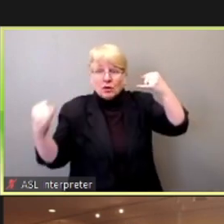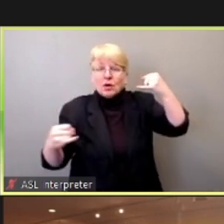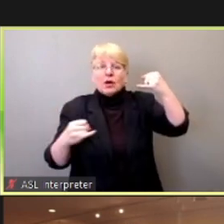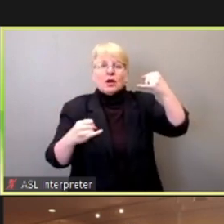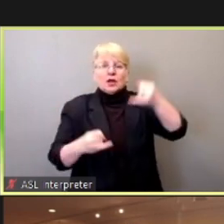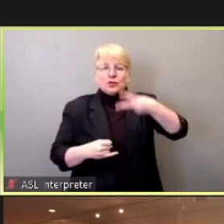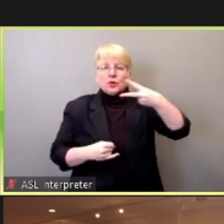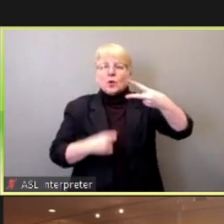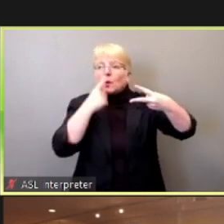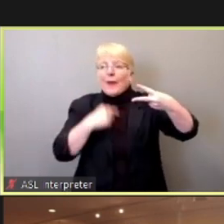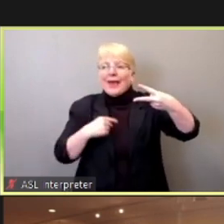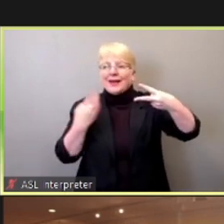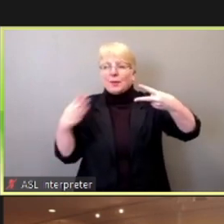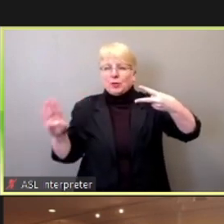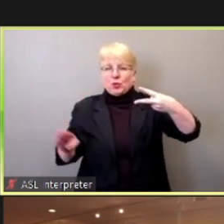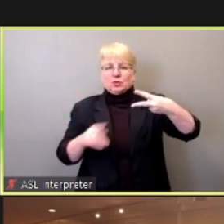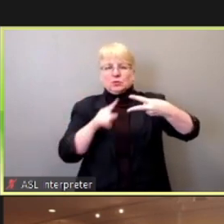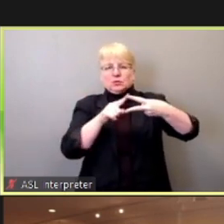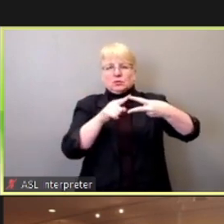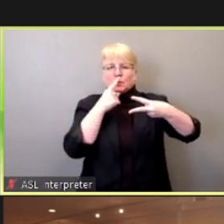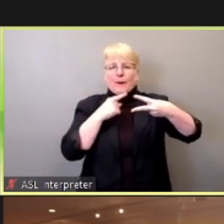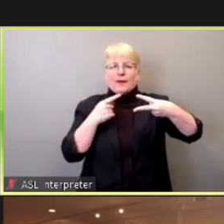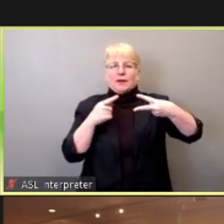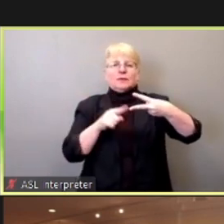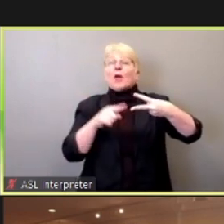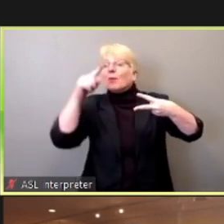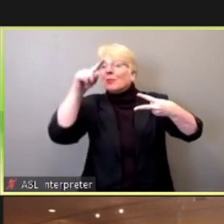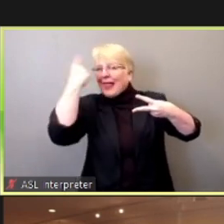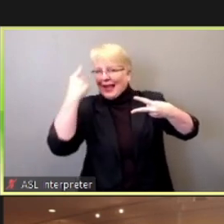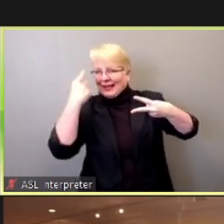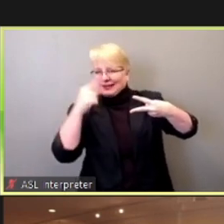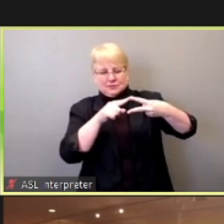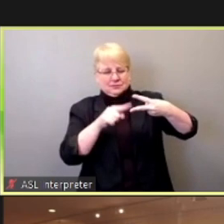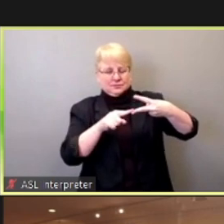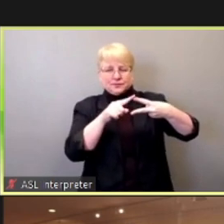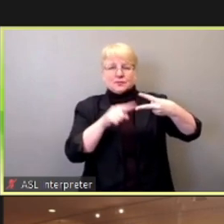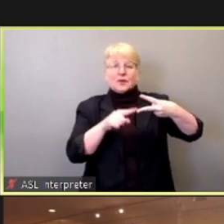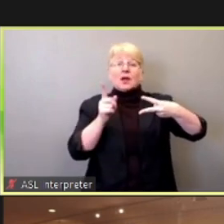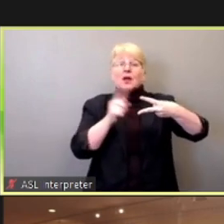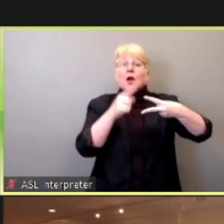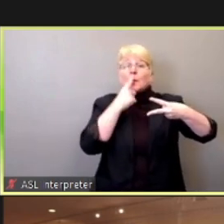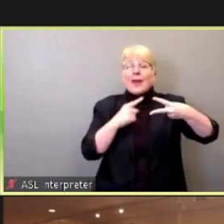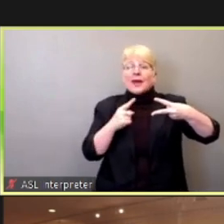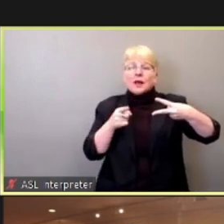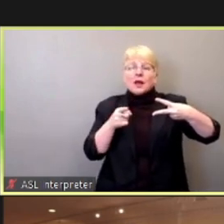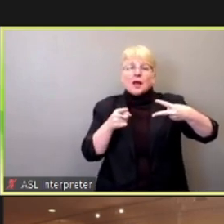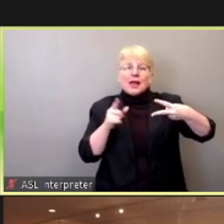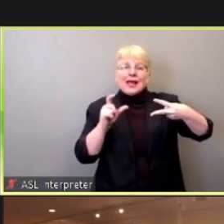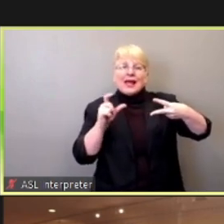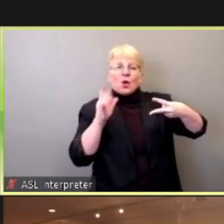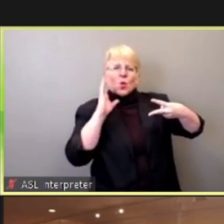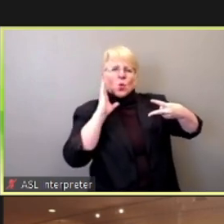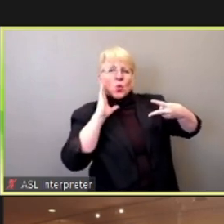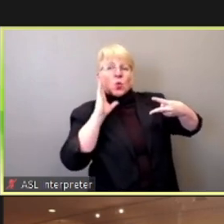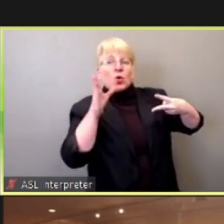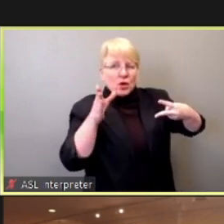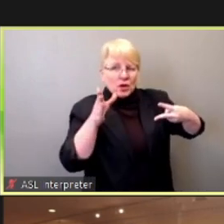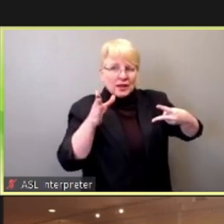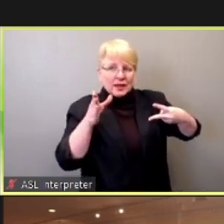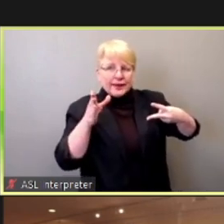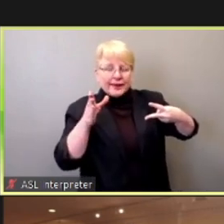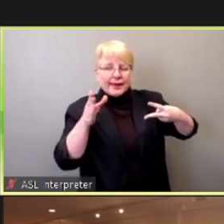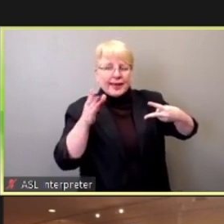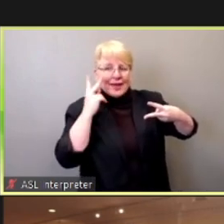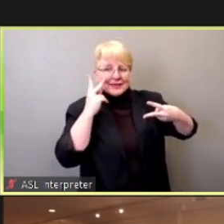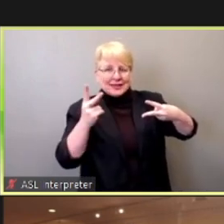line, is the cases we would have seen in New Mexico and are projected to see over the